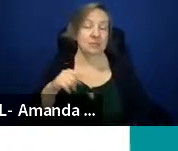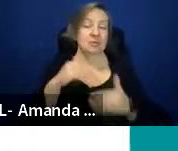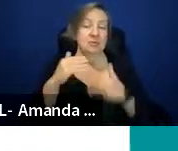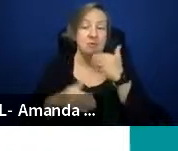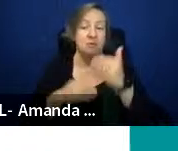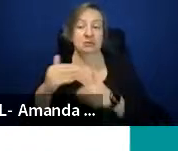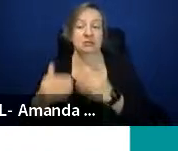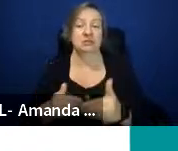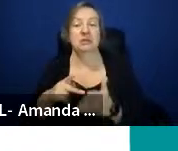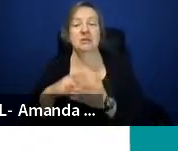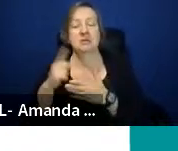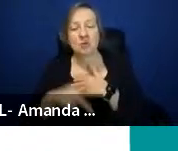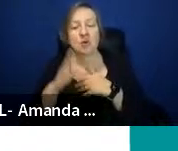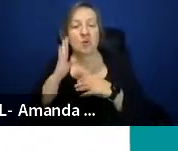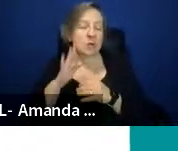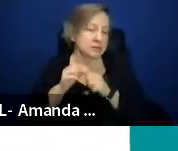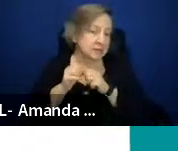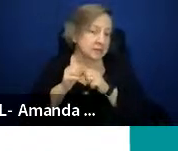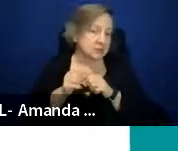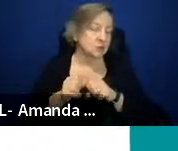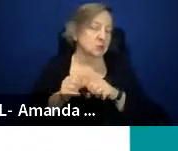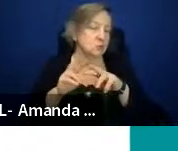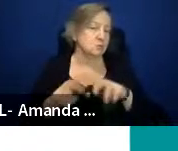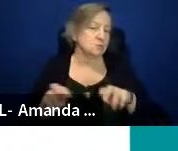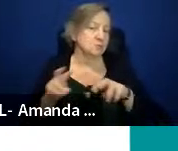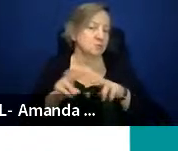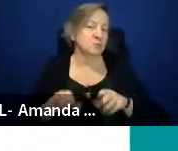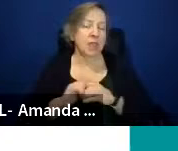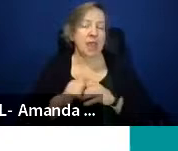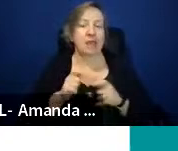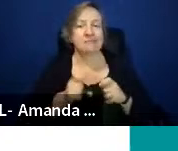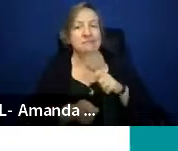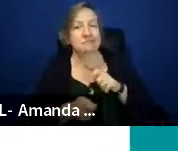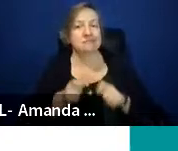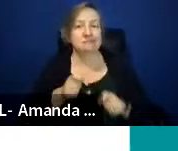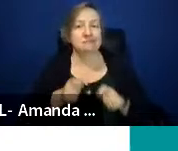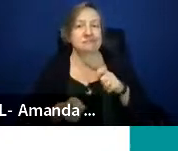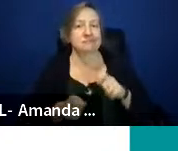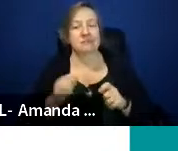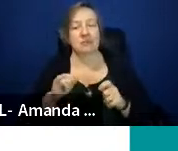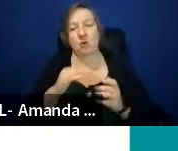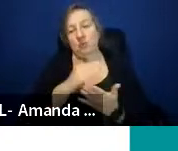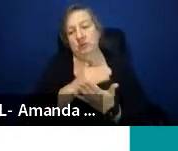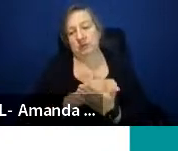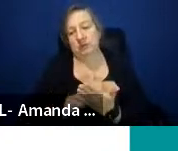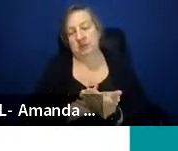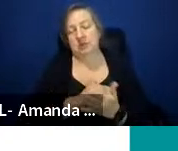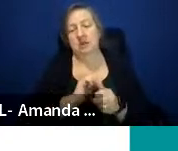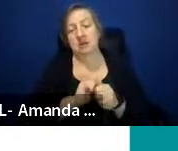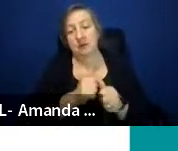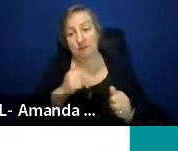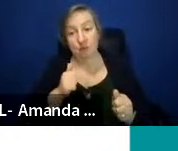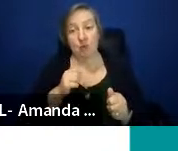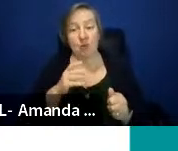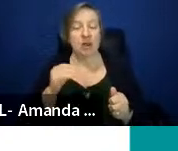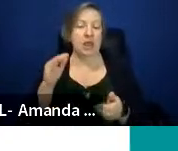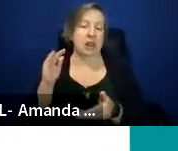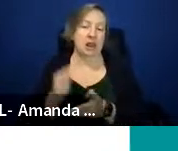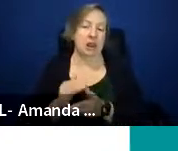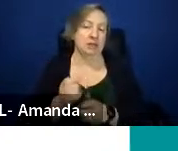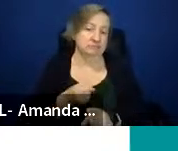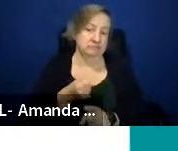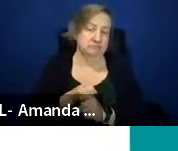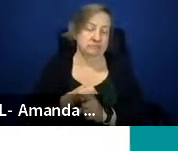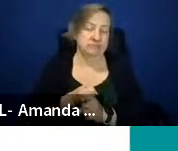going to be continuing to look at ways to refine those lists to avoid and minimize the impacts